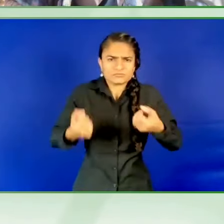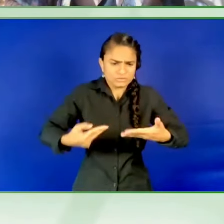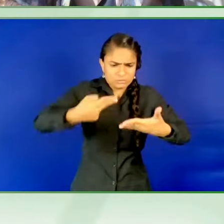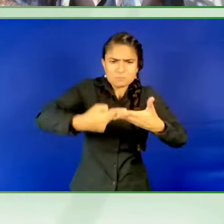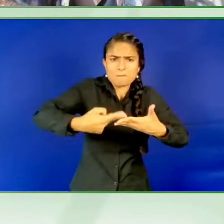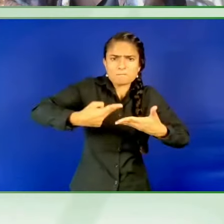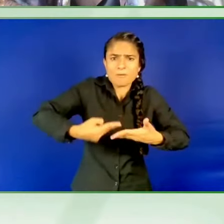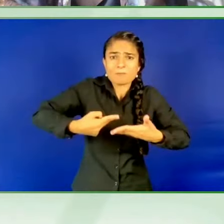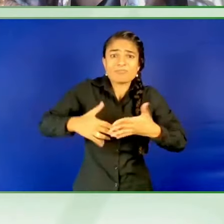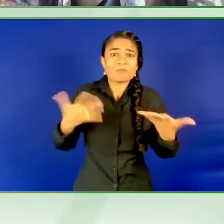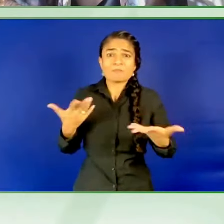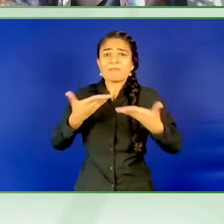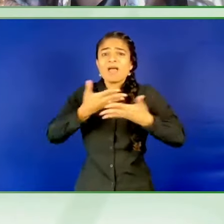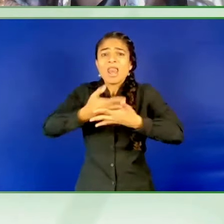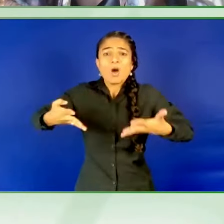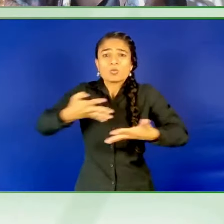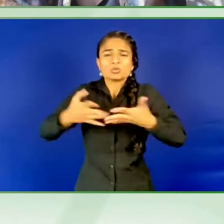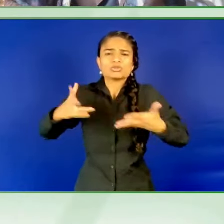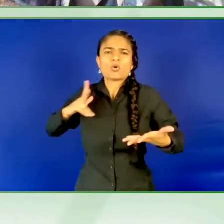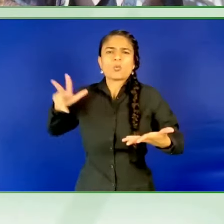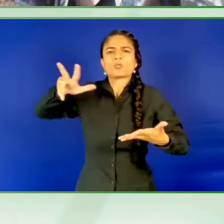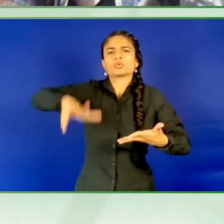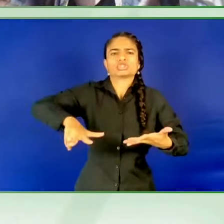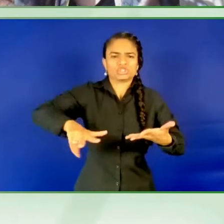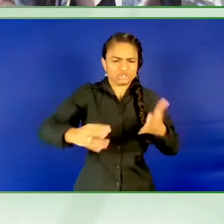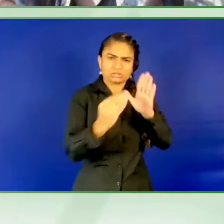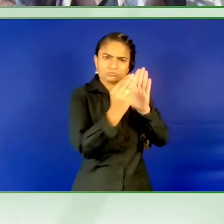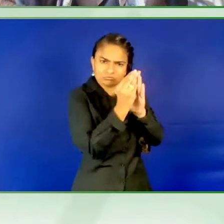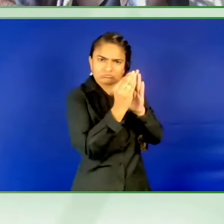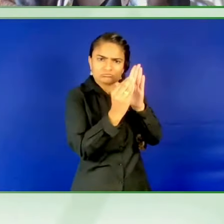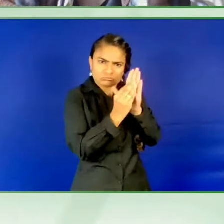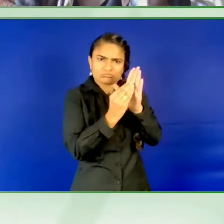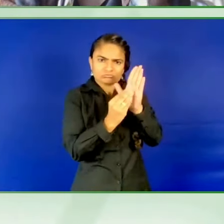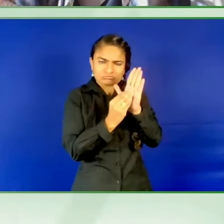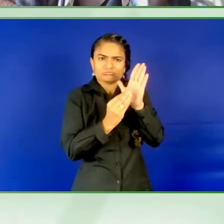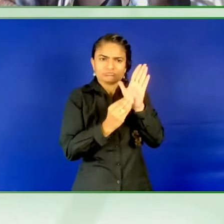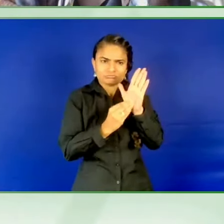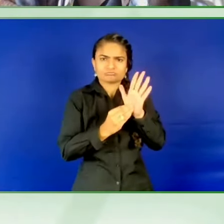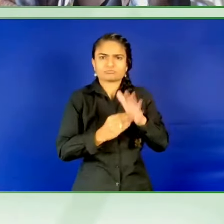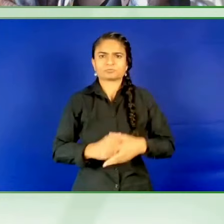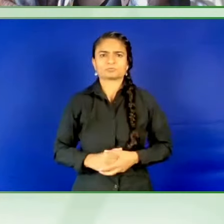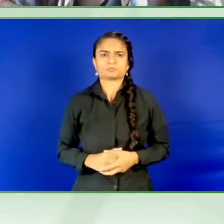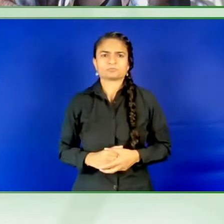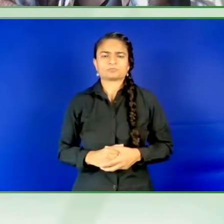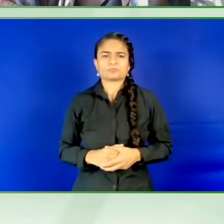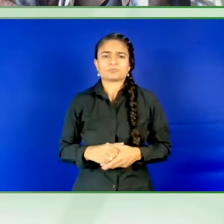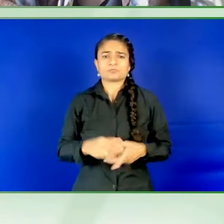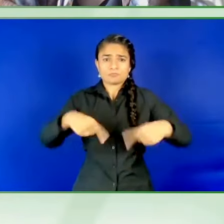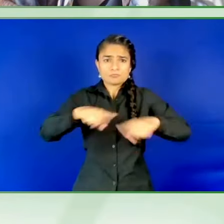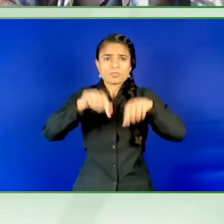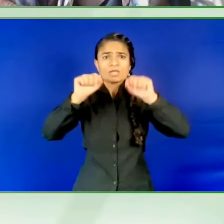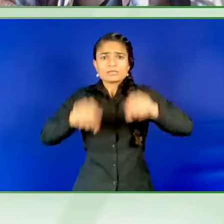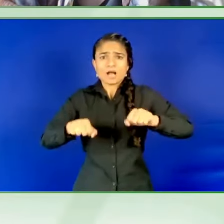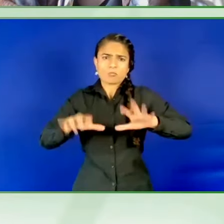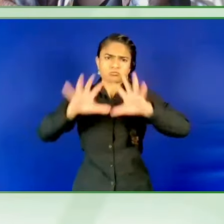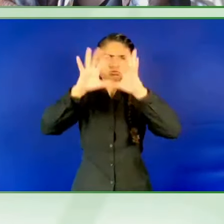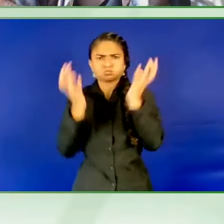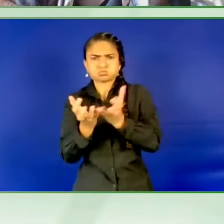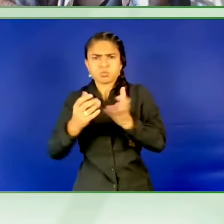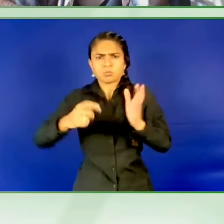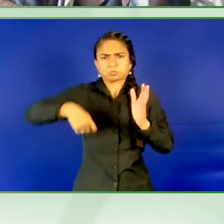his PI with a tactile image prototype of one of the galaxies during a conference in the